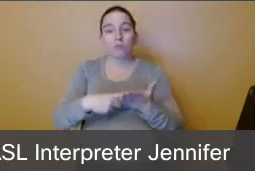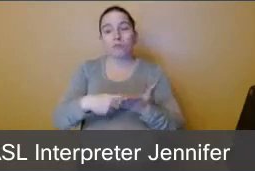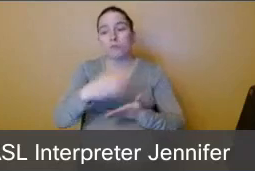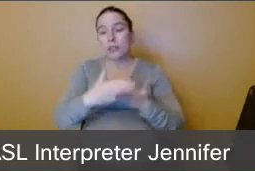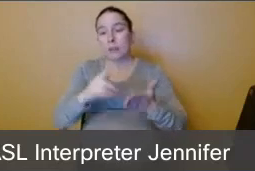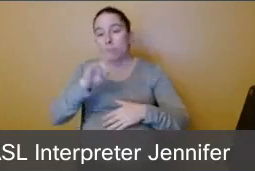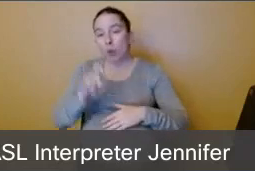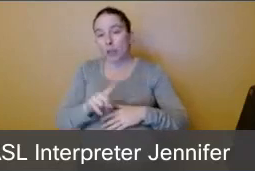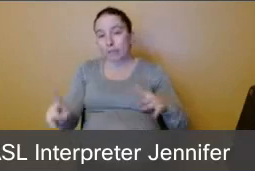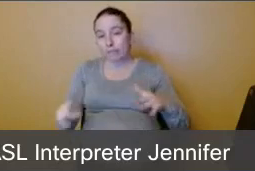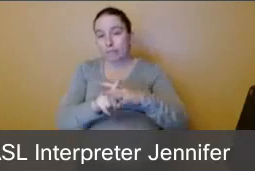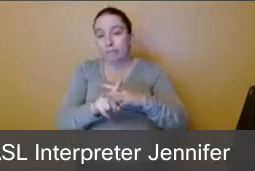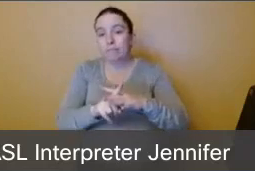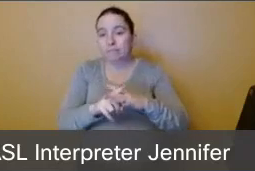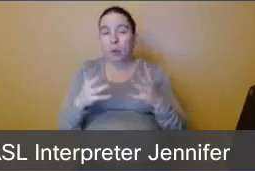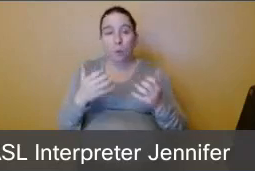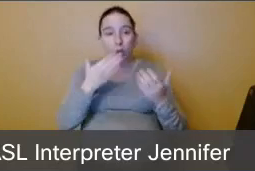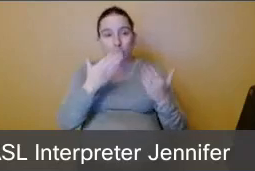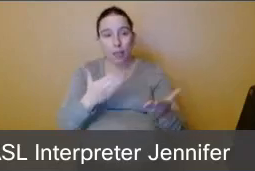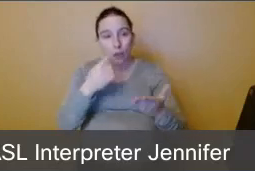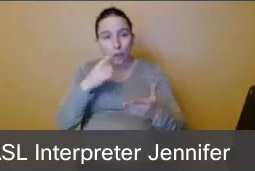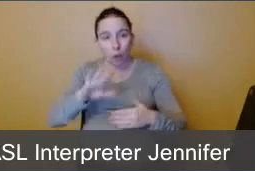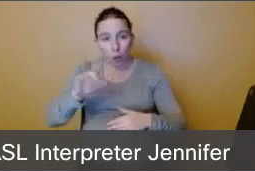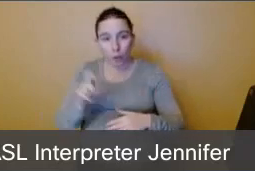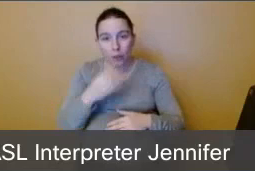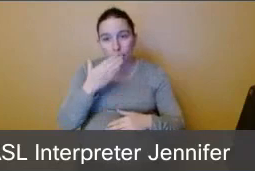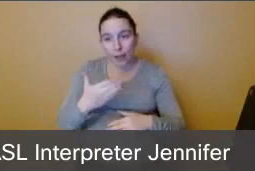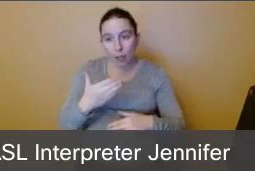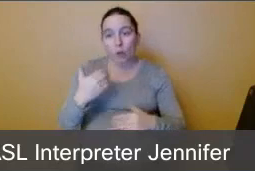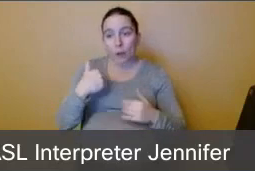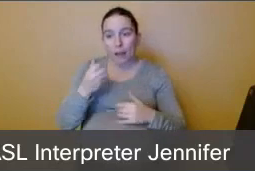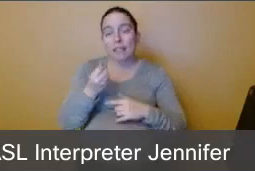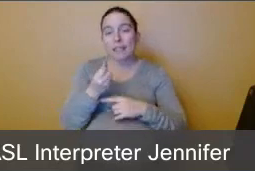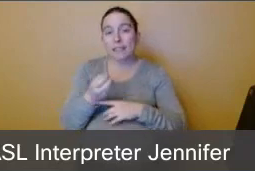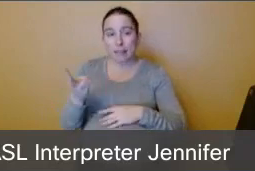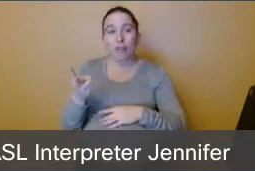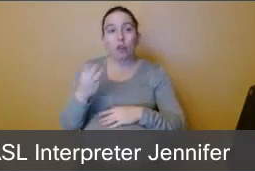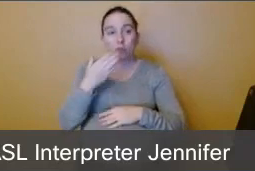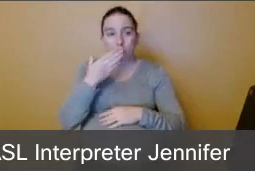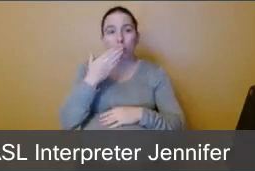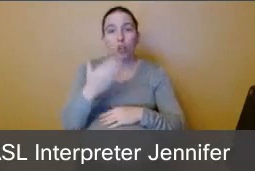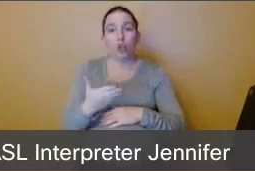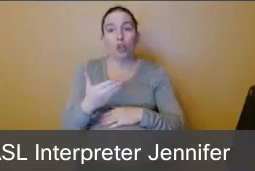have come in. We want to thank you for your questions. There are several very good